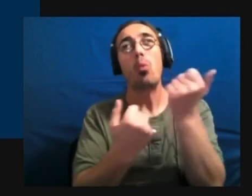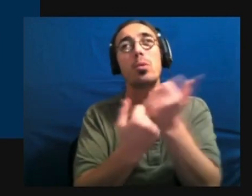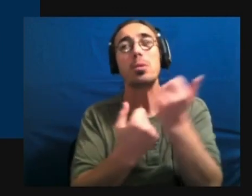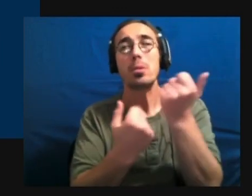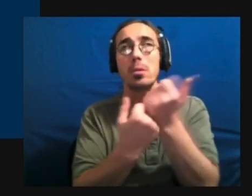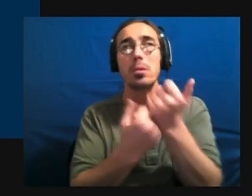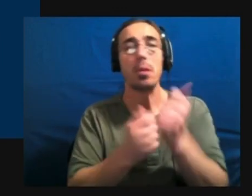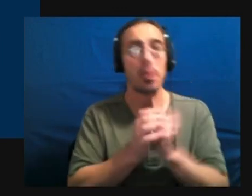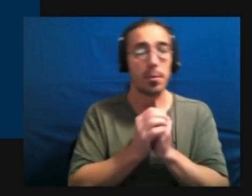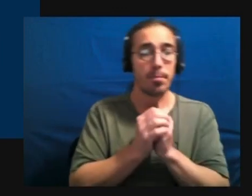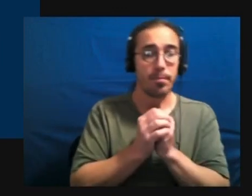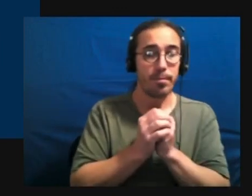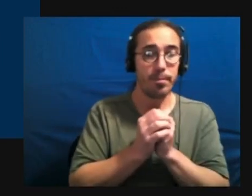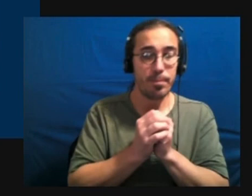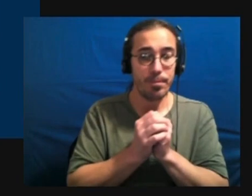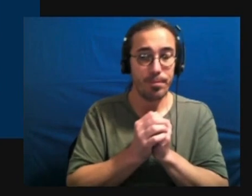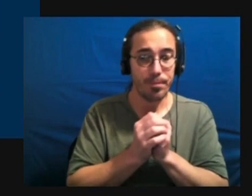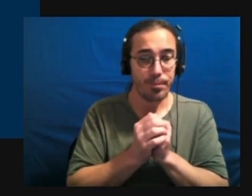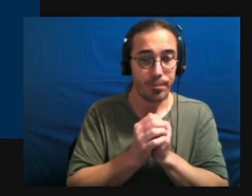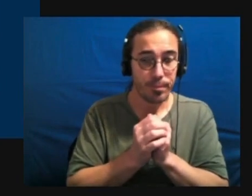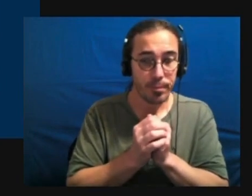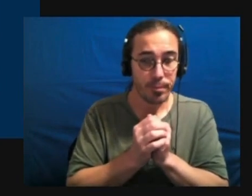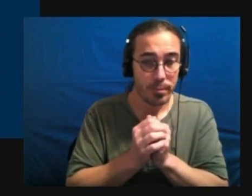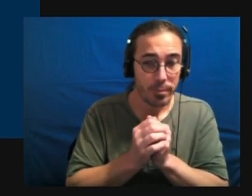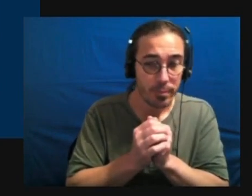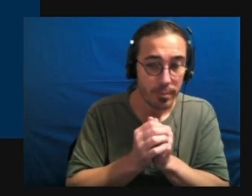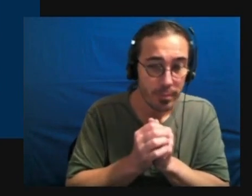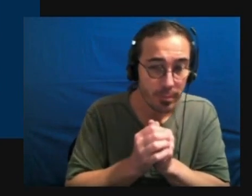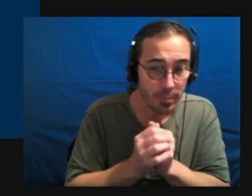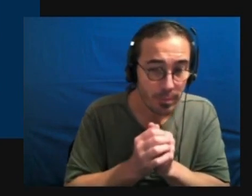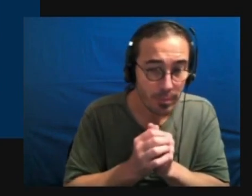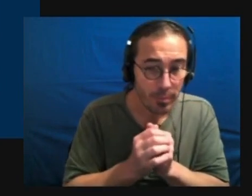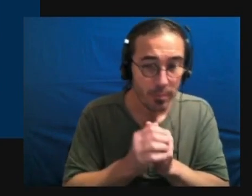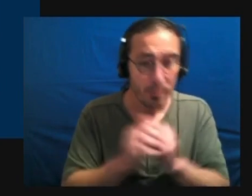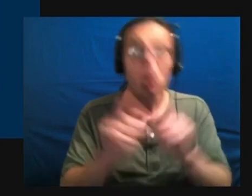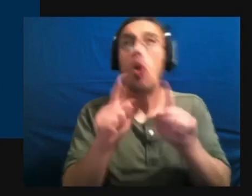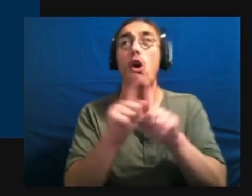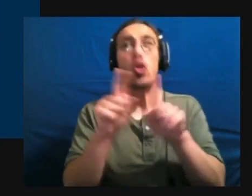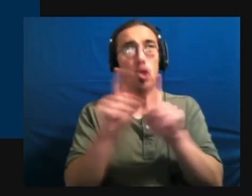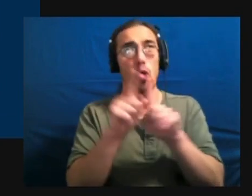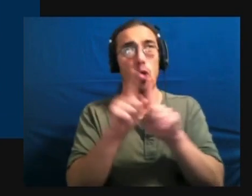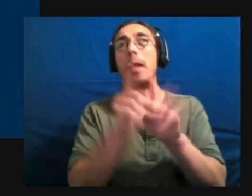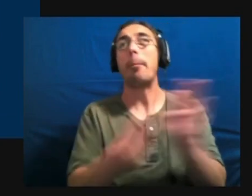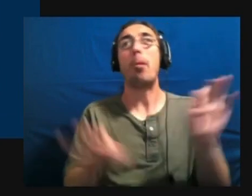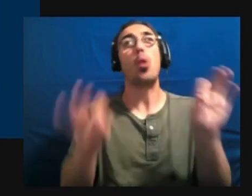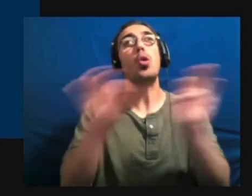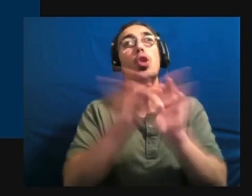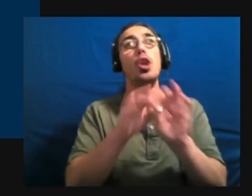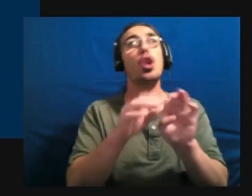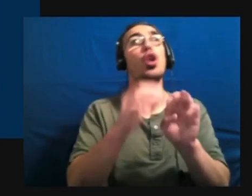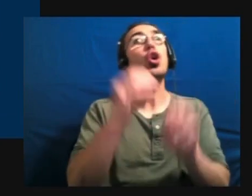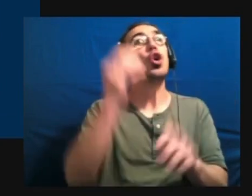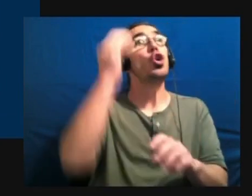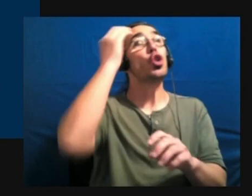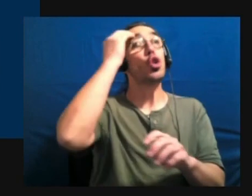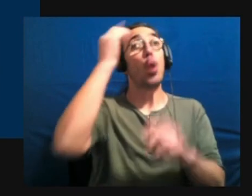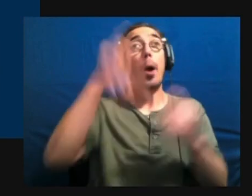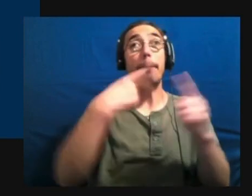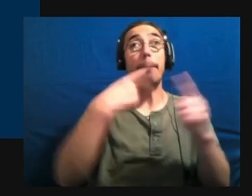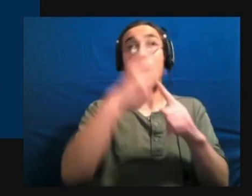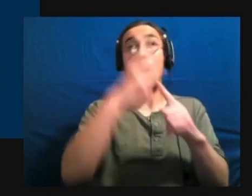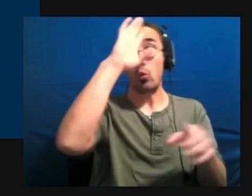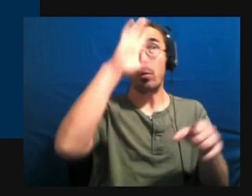I would say maybe even more so to be seen and known. This is huge. I think that a lot of